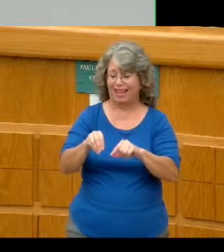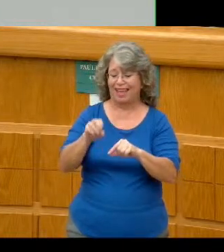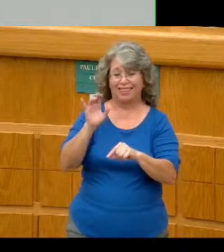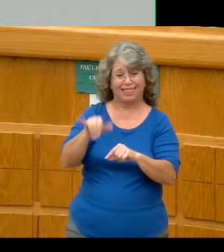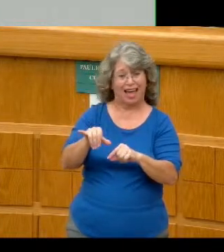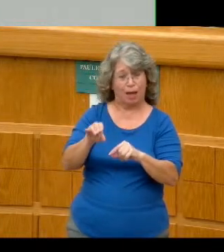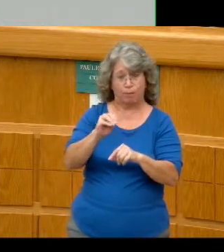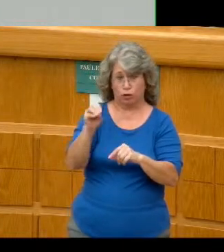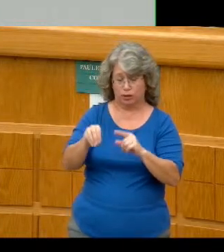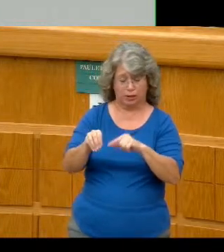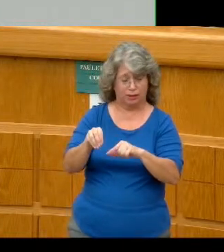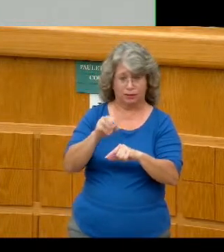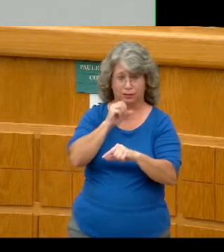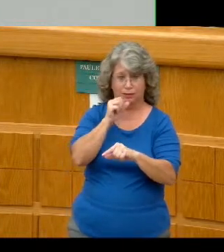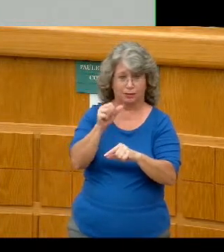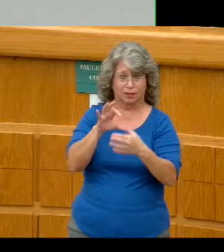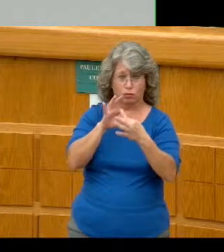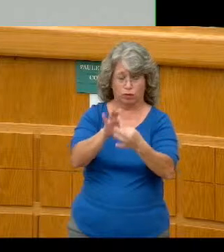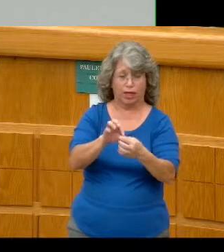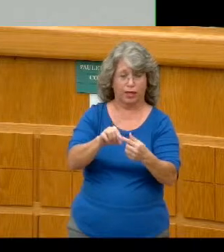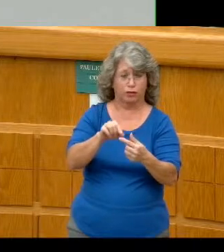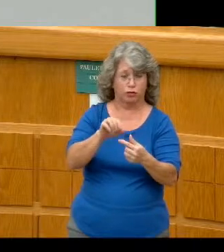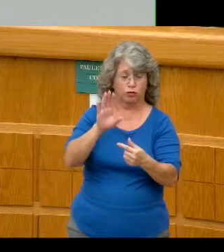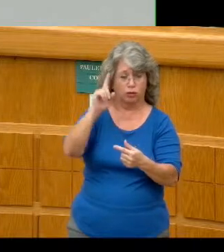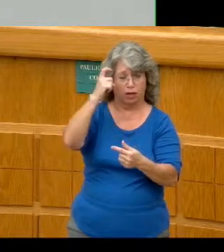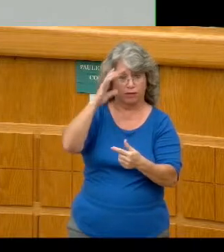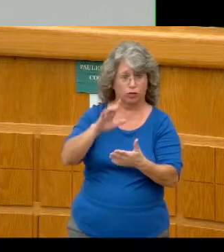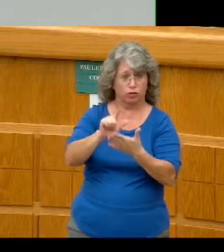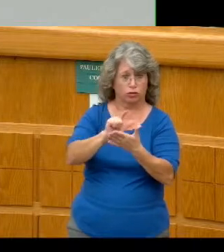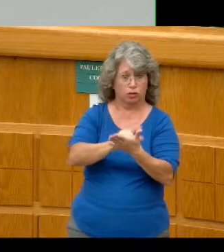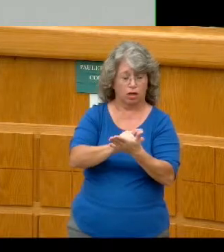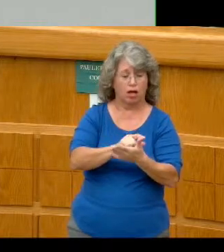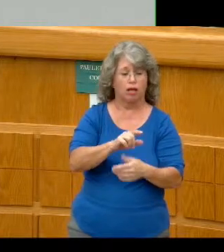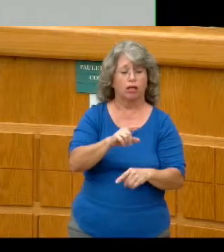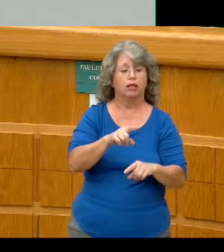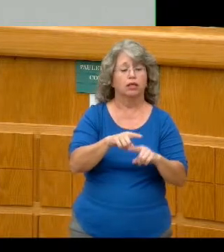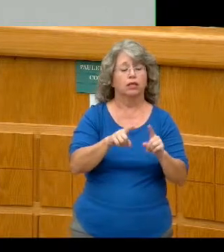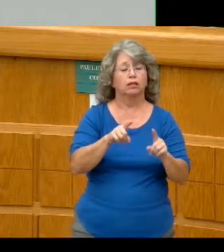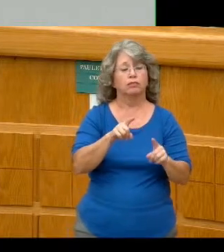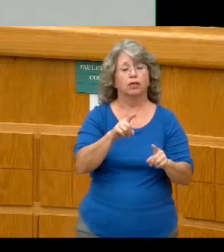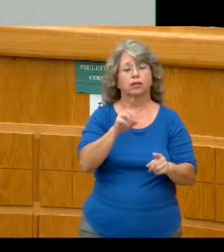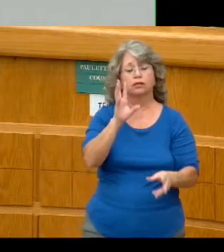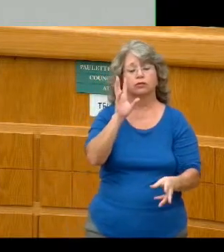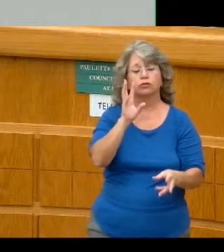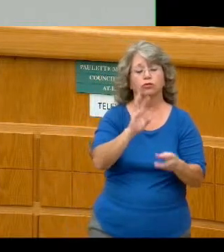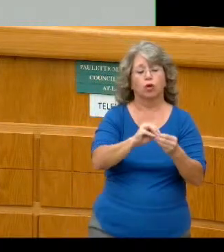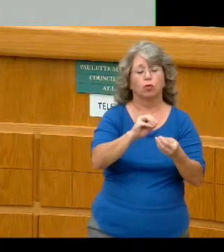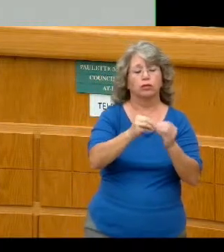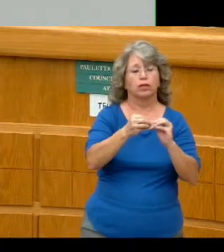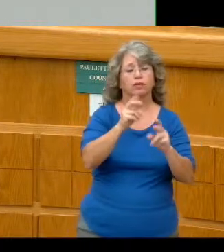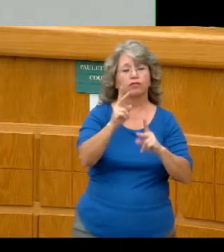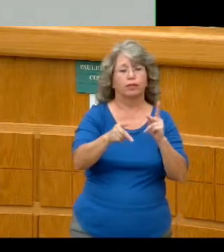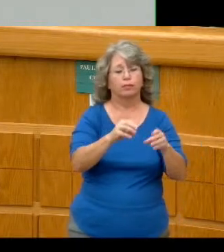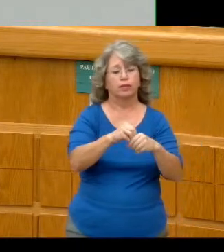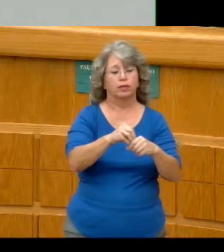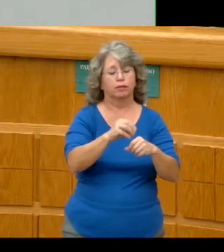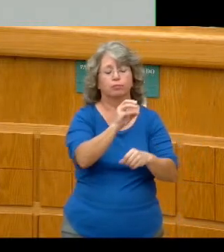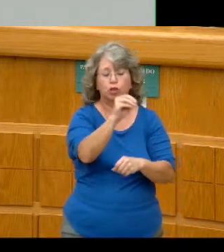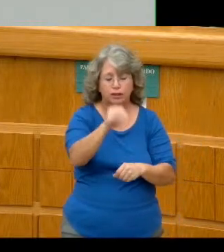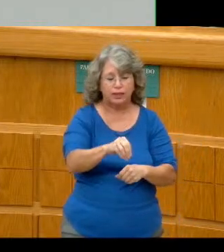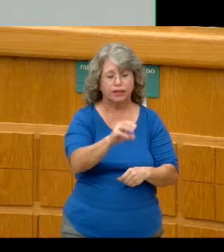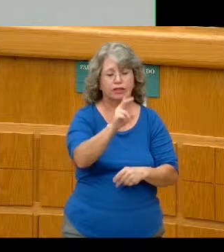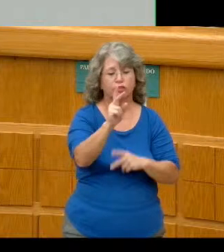law. The only percentage that matters is the total number of people hospitalized, not total number of people hospitalized in the ICU, or percentage of